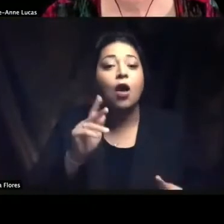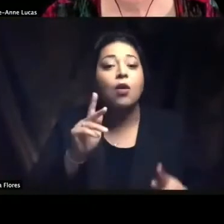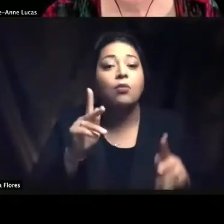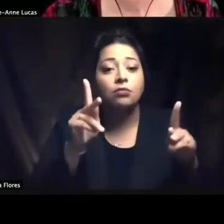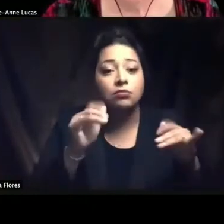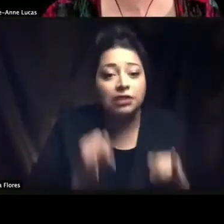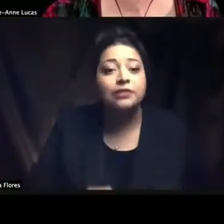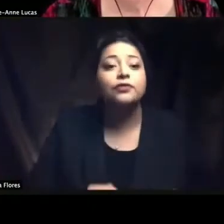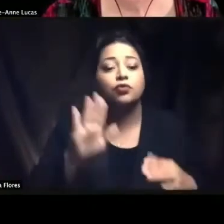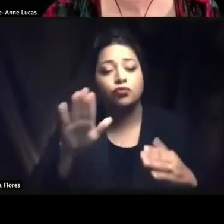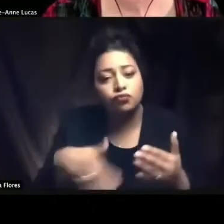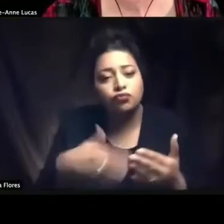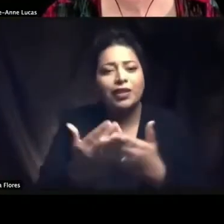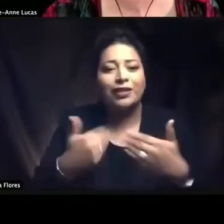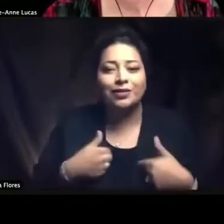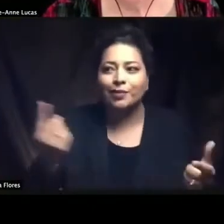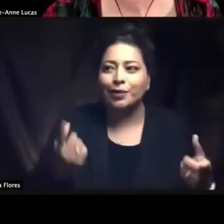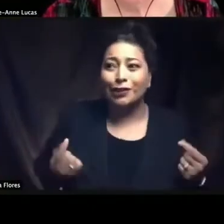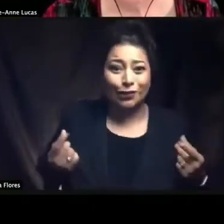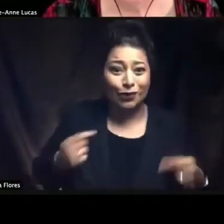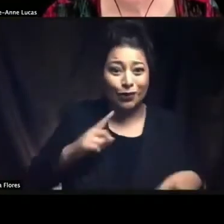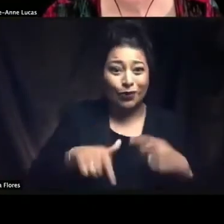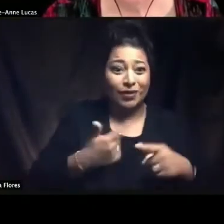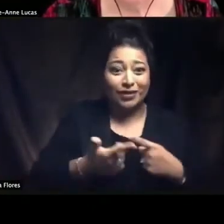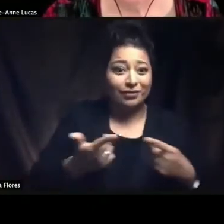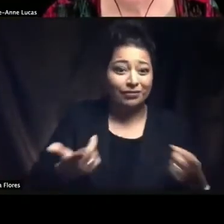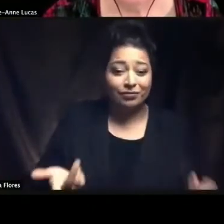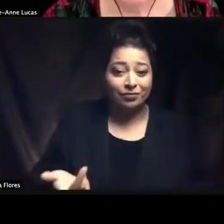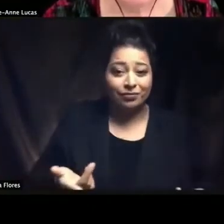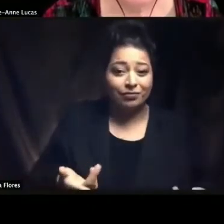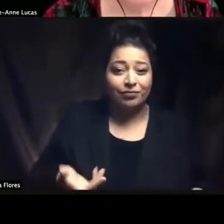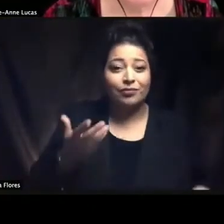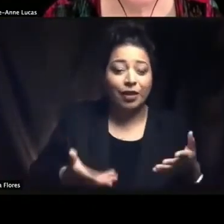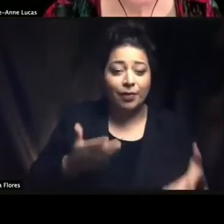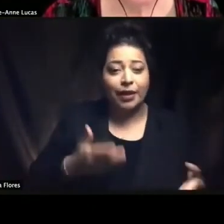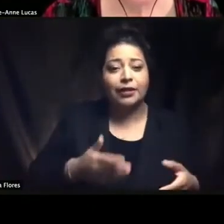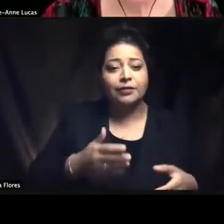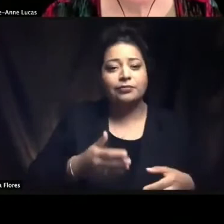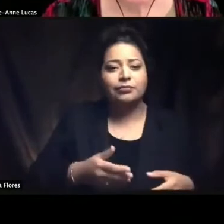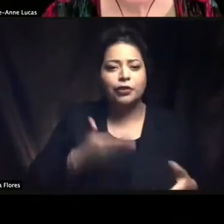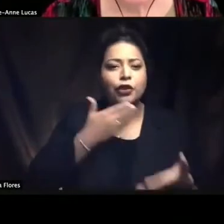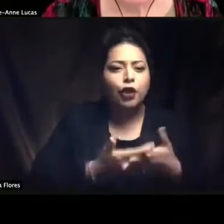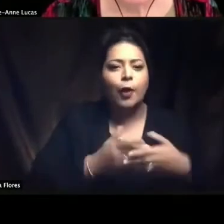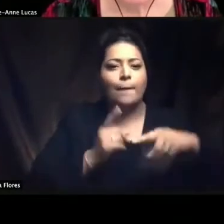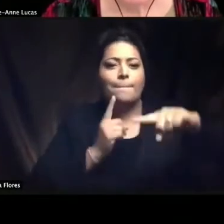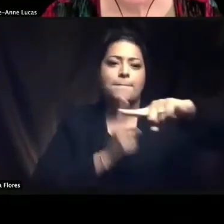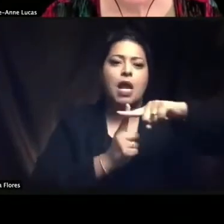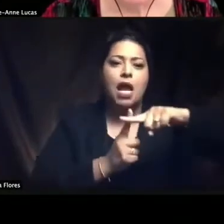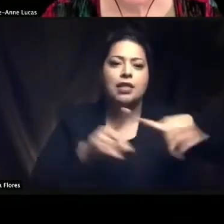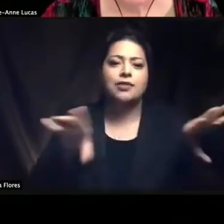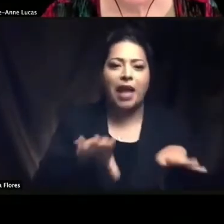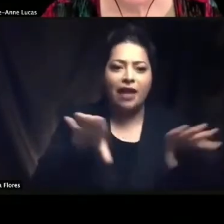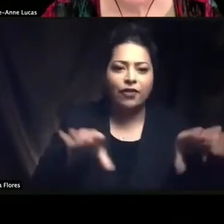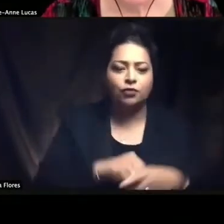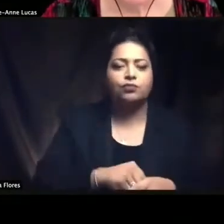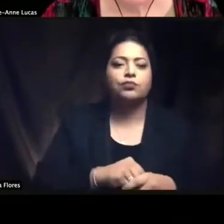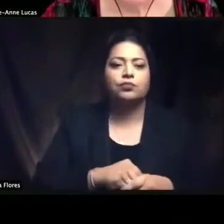individuals to come and have something to do while being constructive and positive.